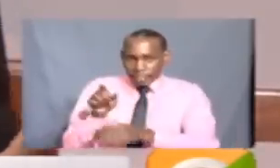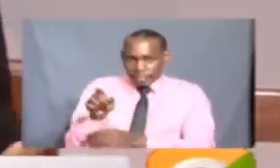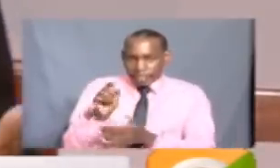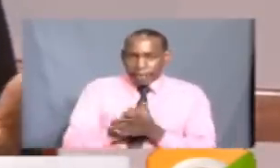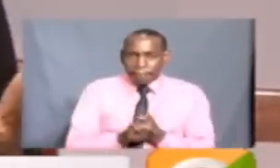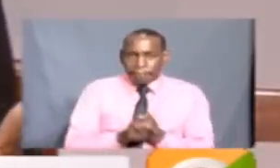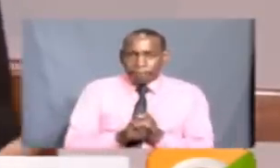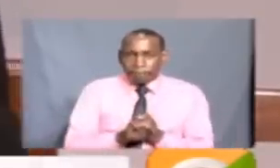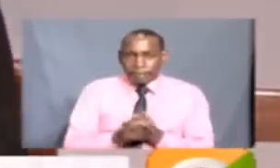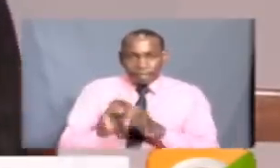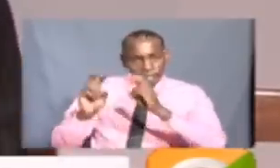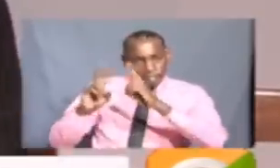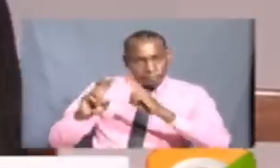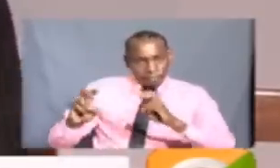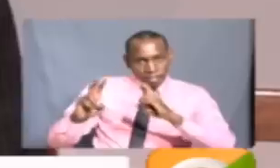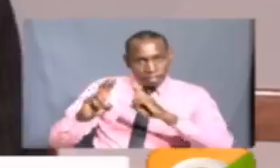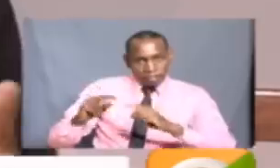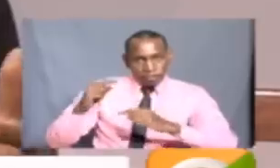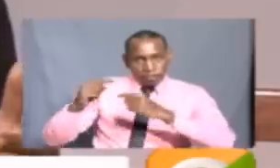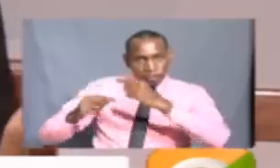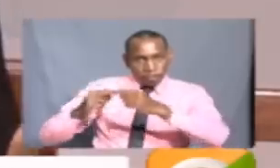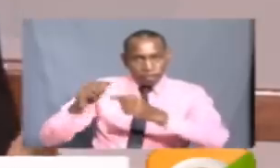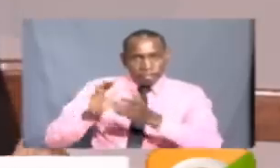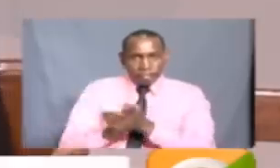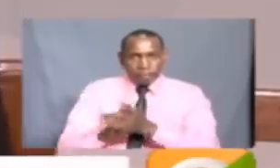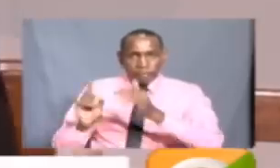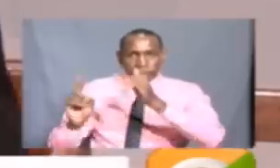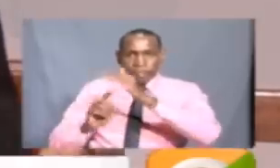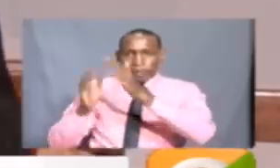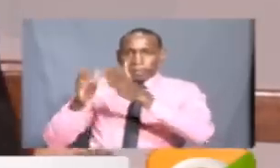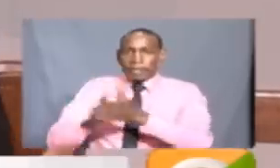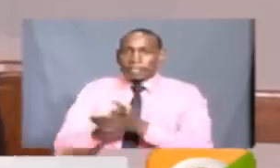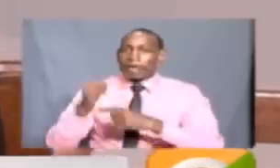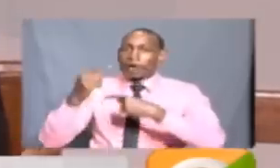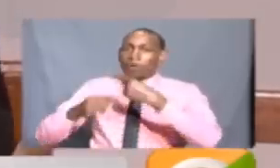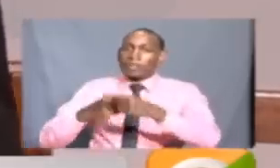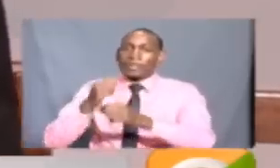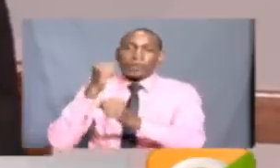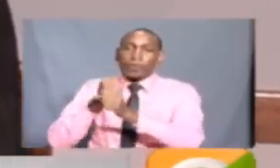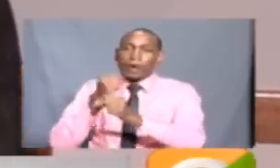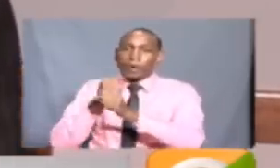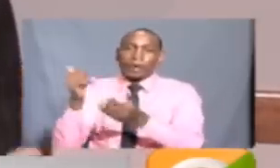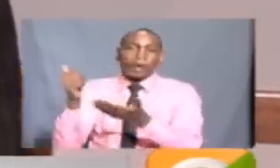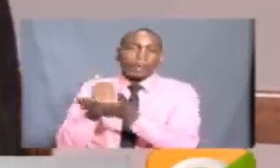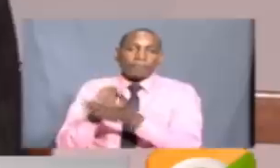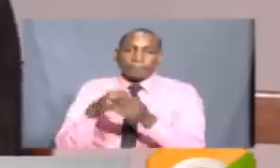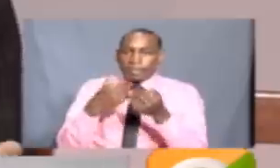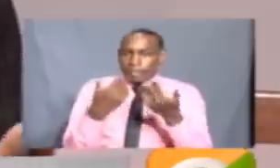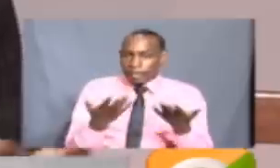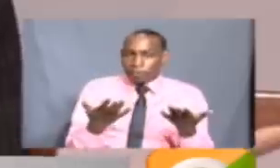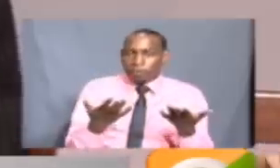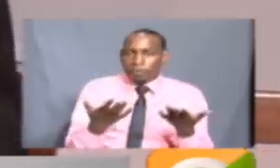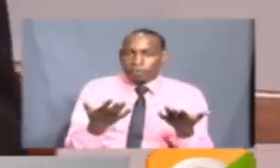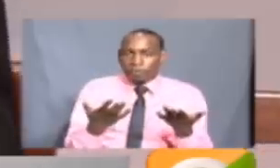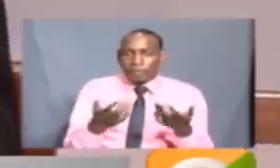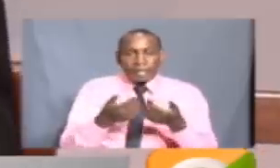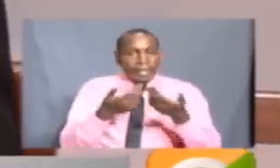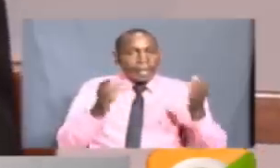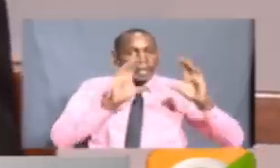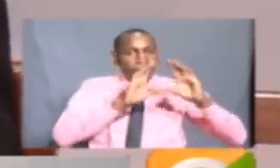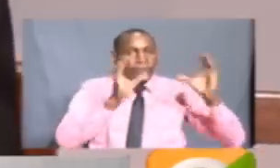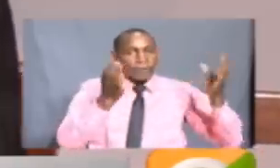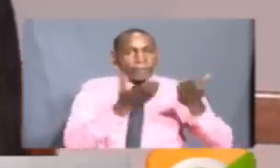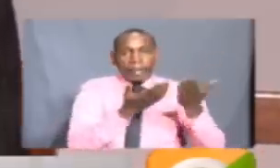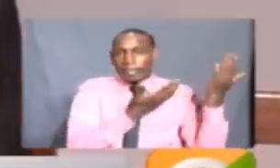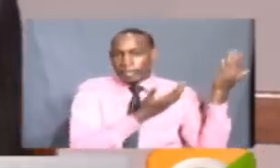under investigation and he is sitting pretty in that office, how anywhere in the world do